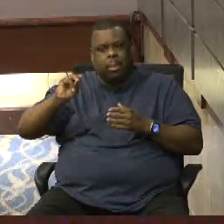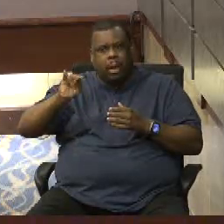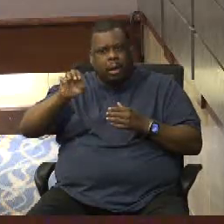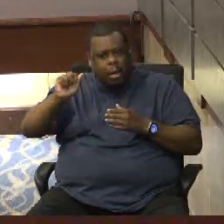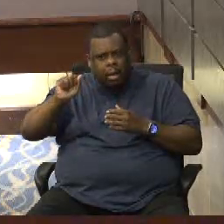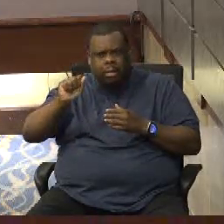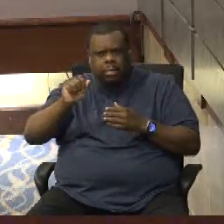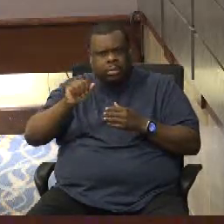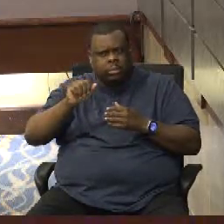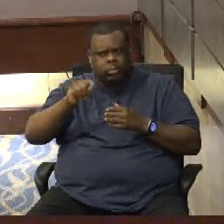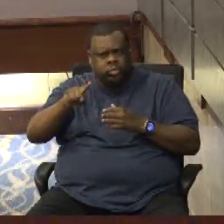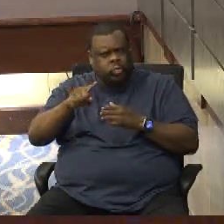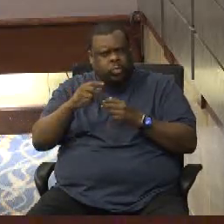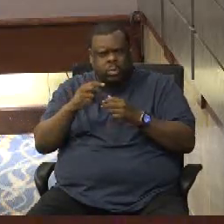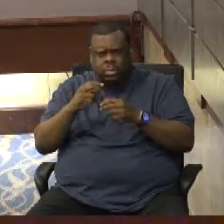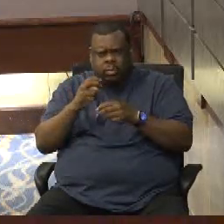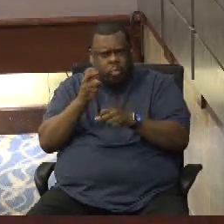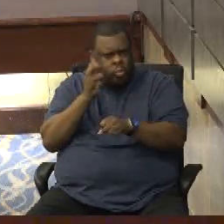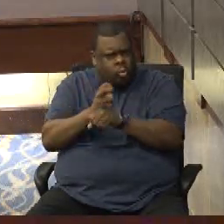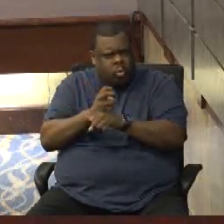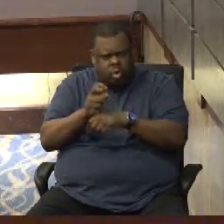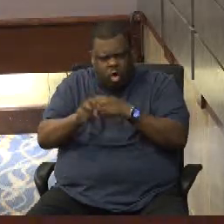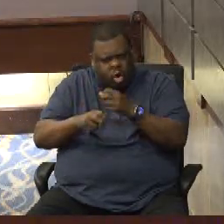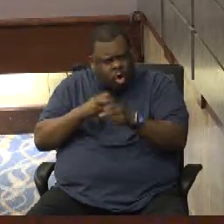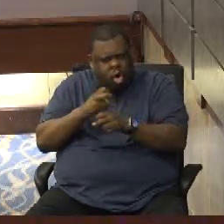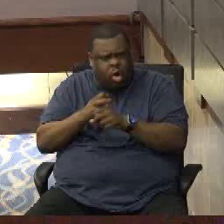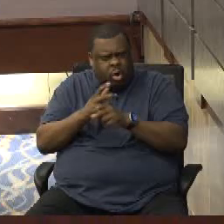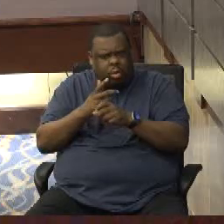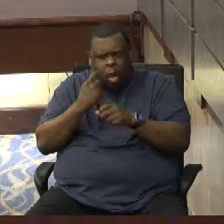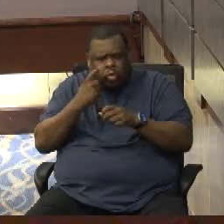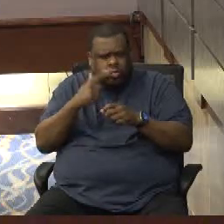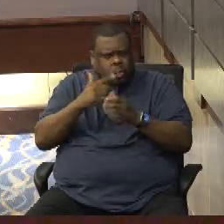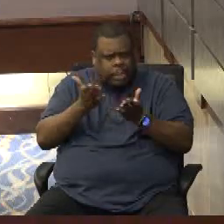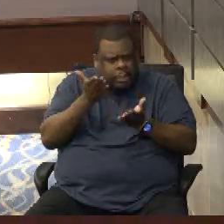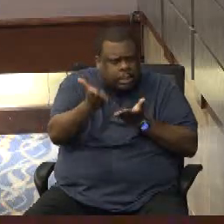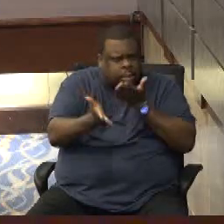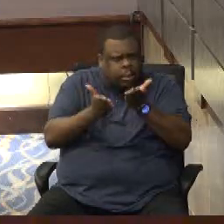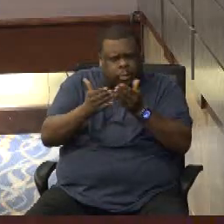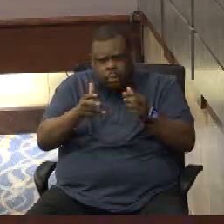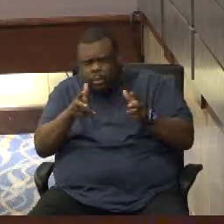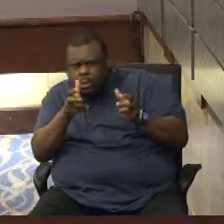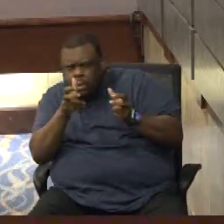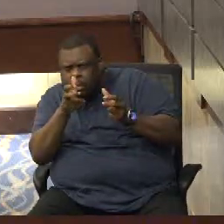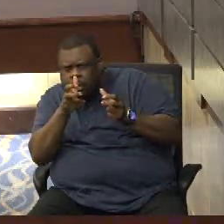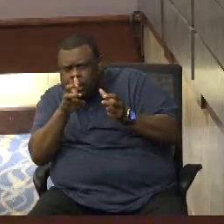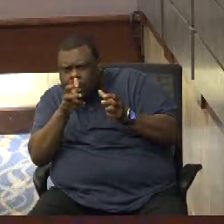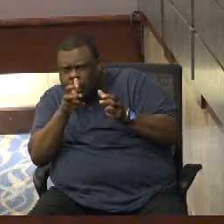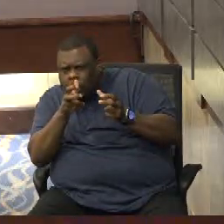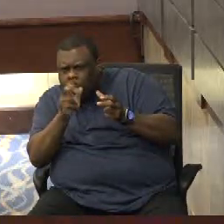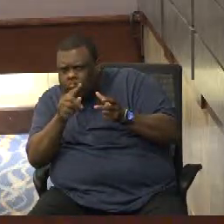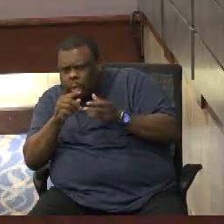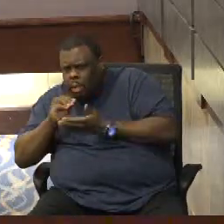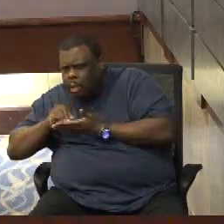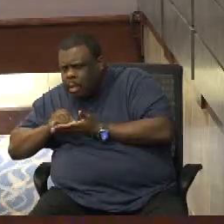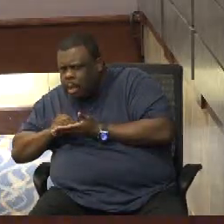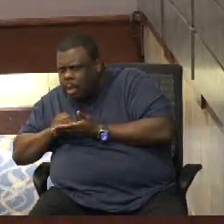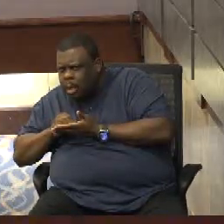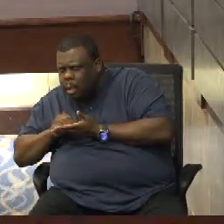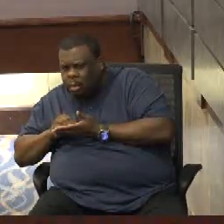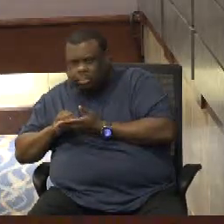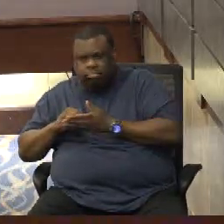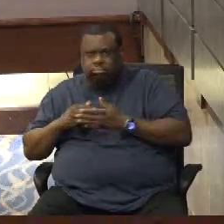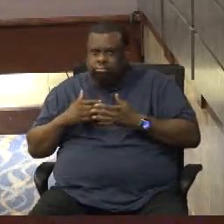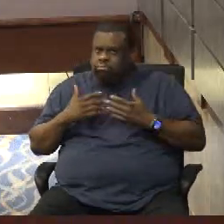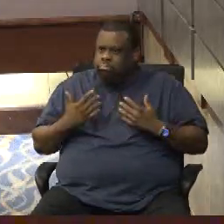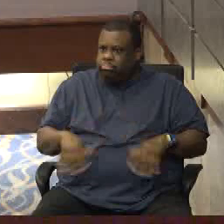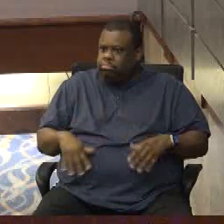the work that you've done to hear us with this. As Councilmember Bearfield says, it seems like this doesn't feel like